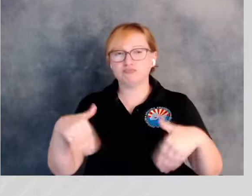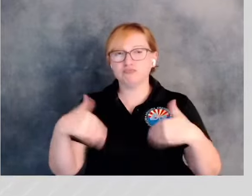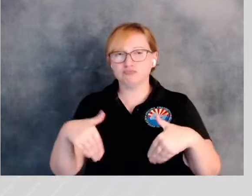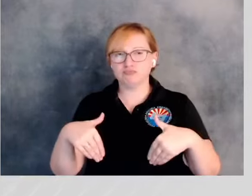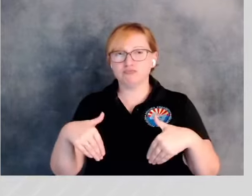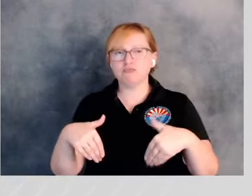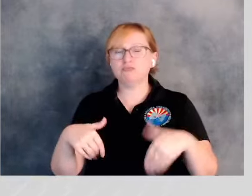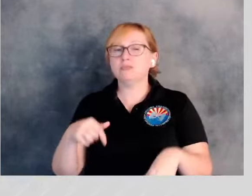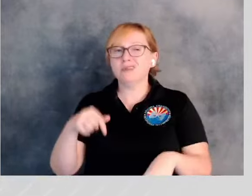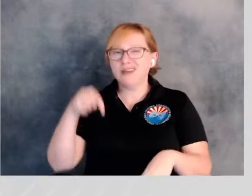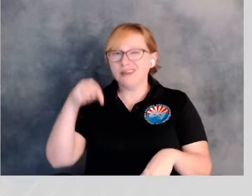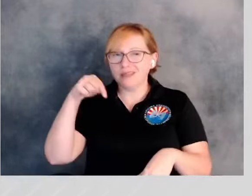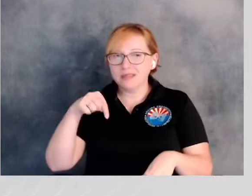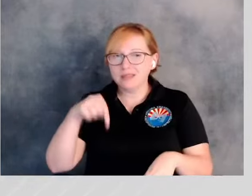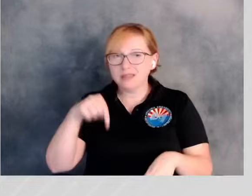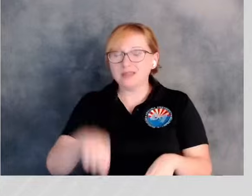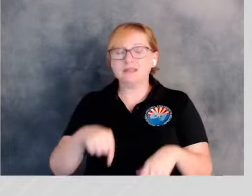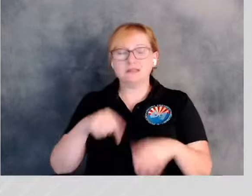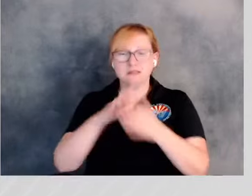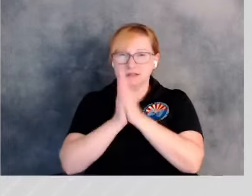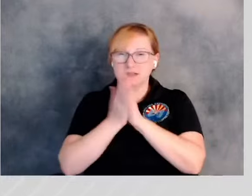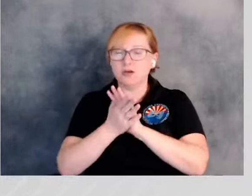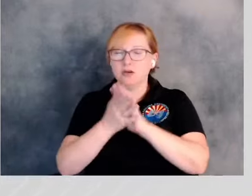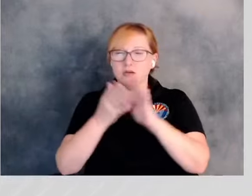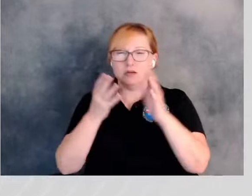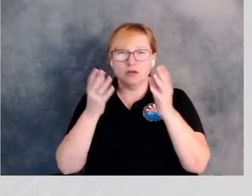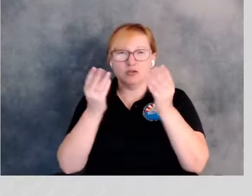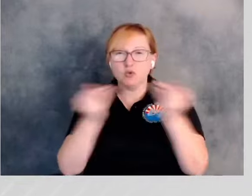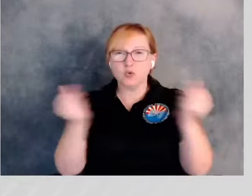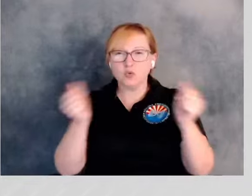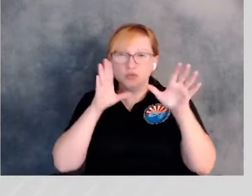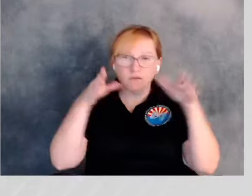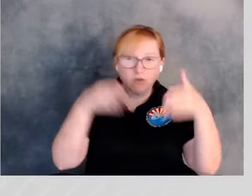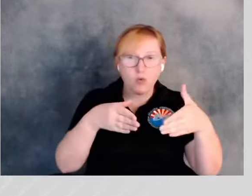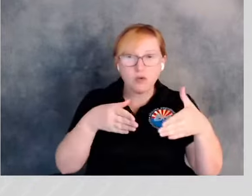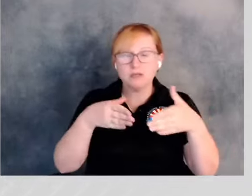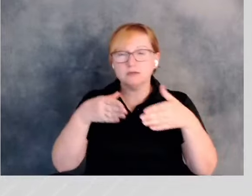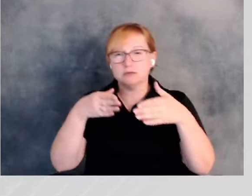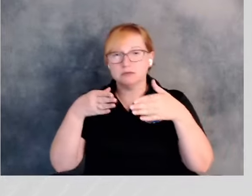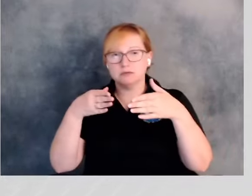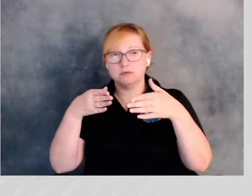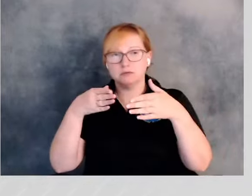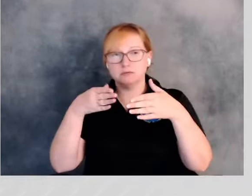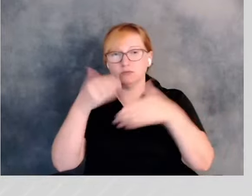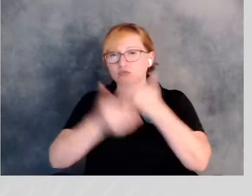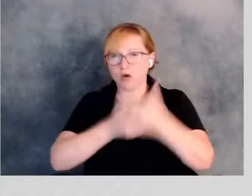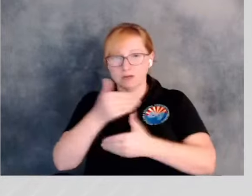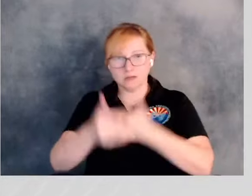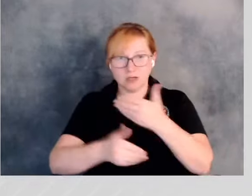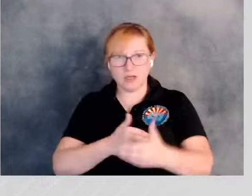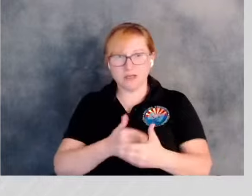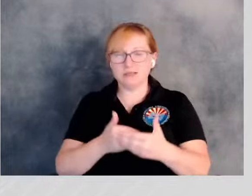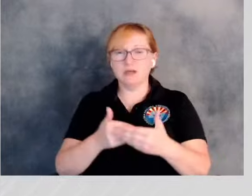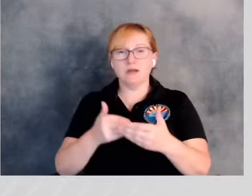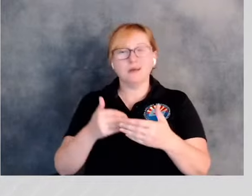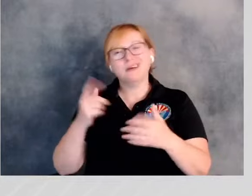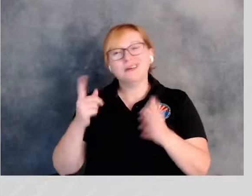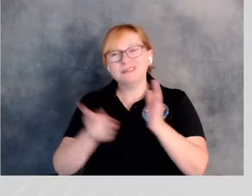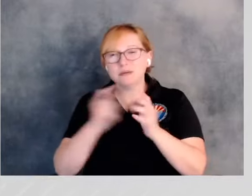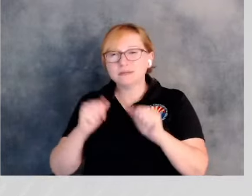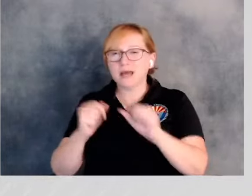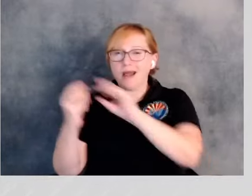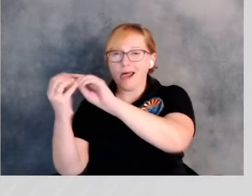solution-oriented, mission-oriented focus rather than, differing policies and differing